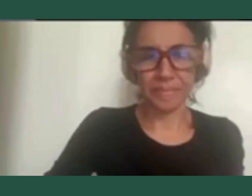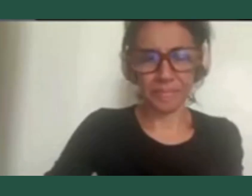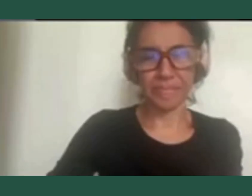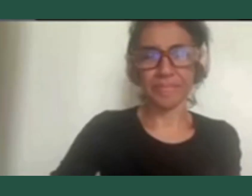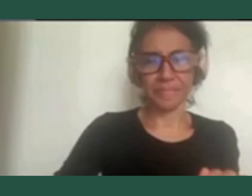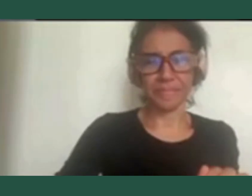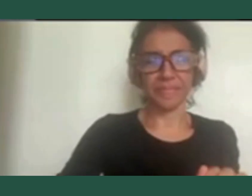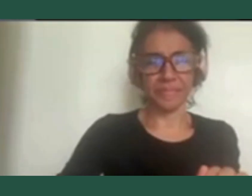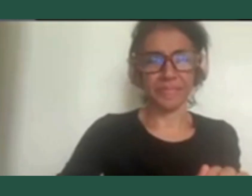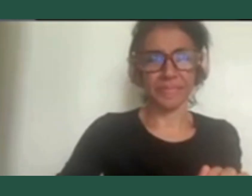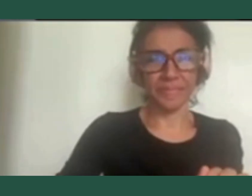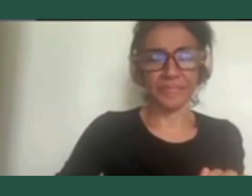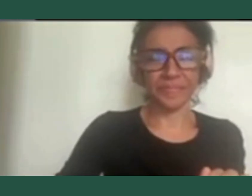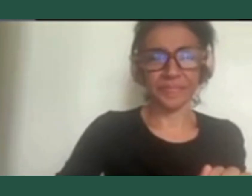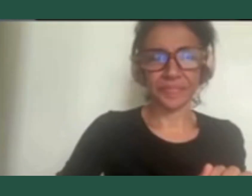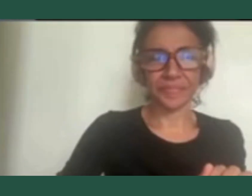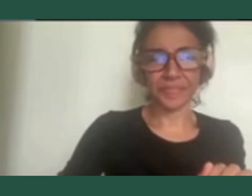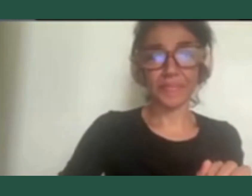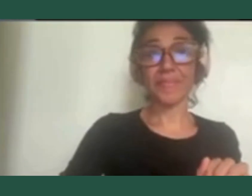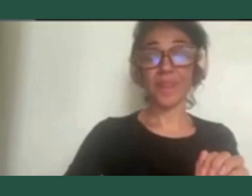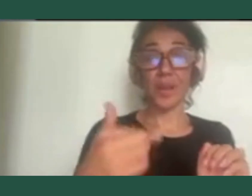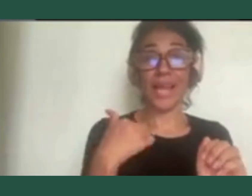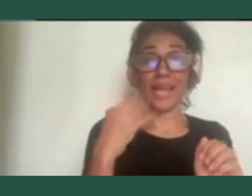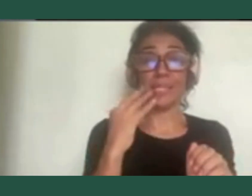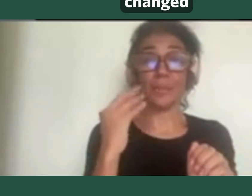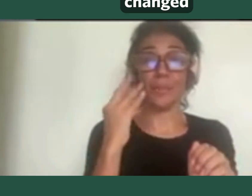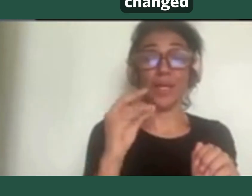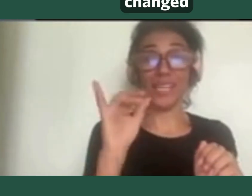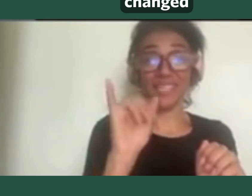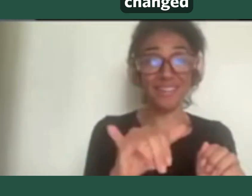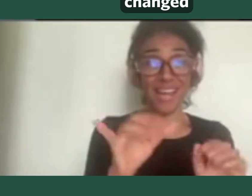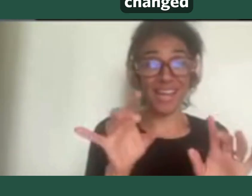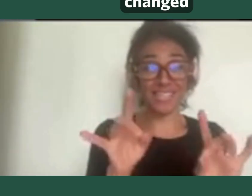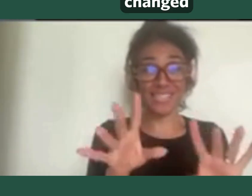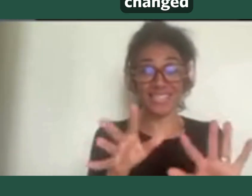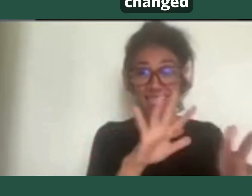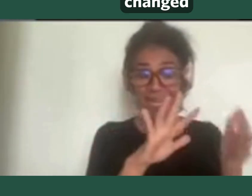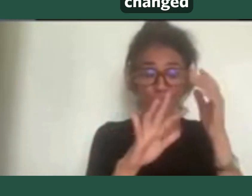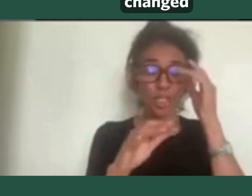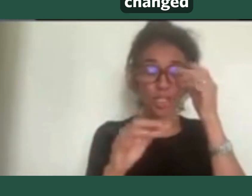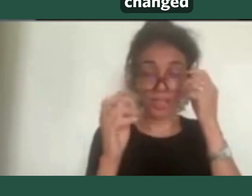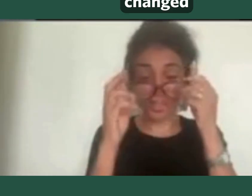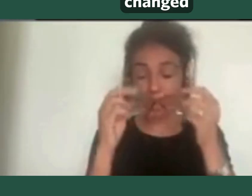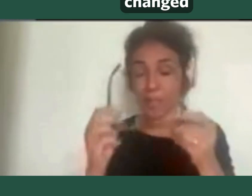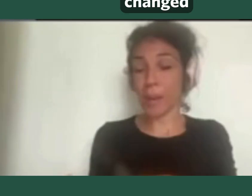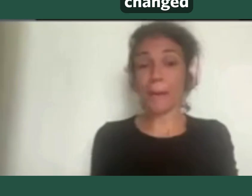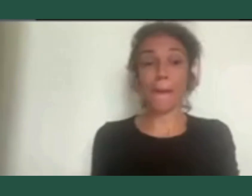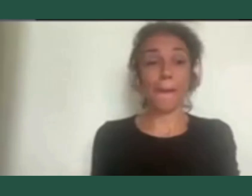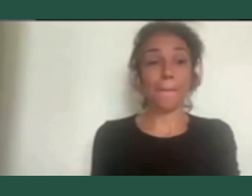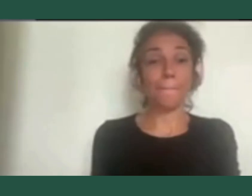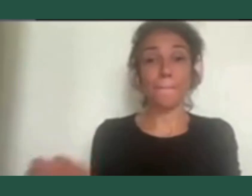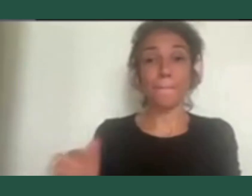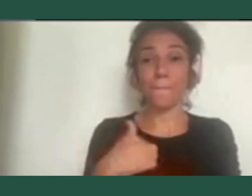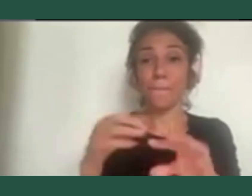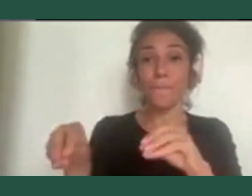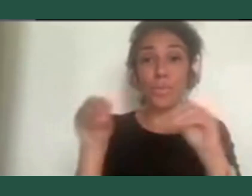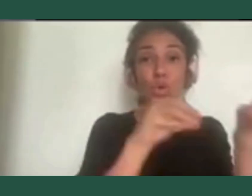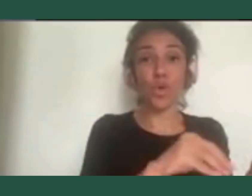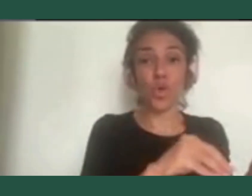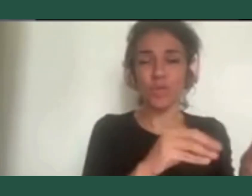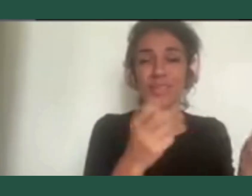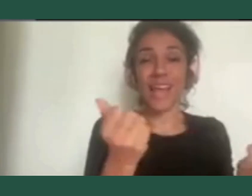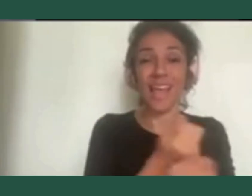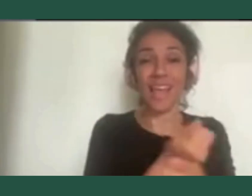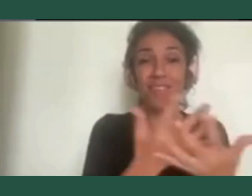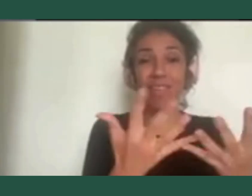disaster um, of having to move and leave everything behind has really changed the way